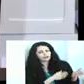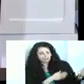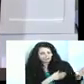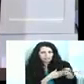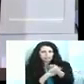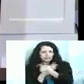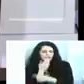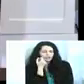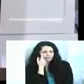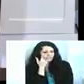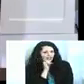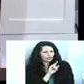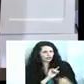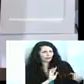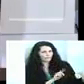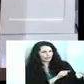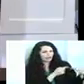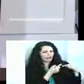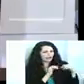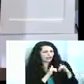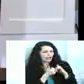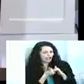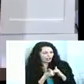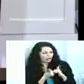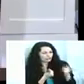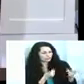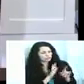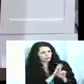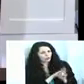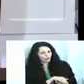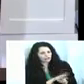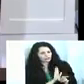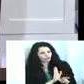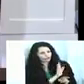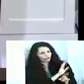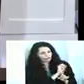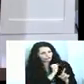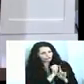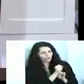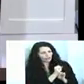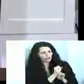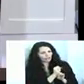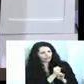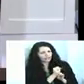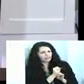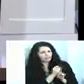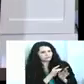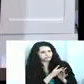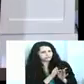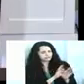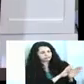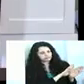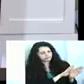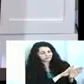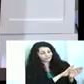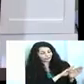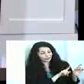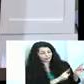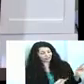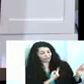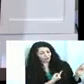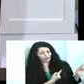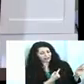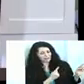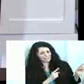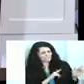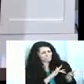understand her pain and we understand the way in which she had been oppressed in her own society. She had been moved to the middle of the day, in the heat of the